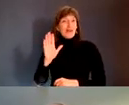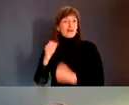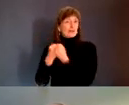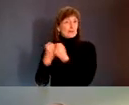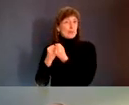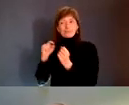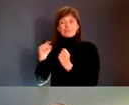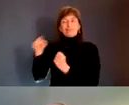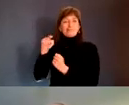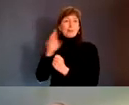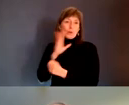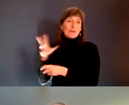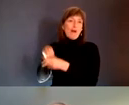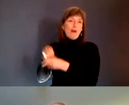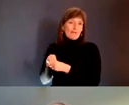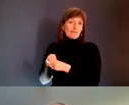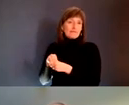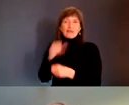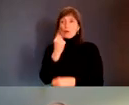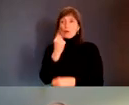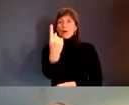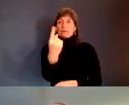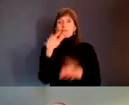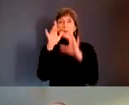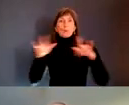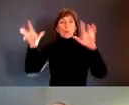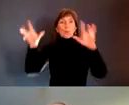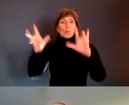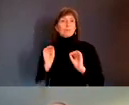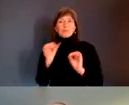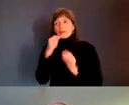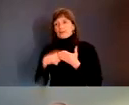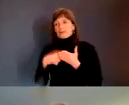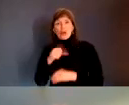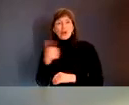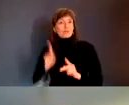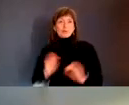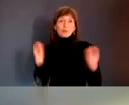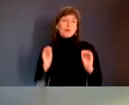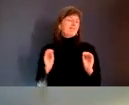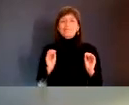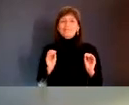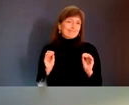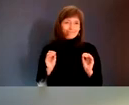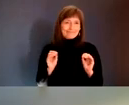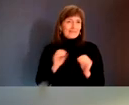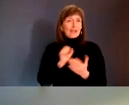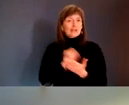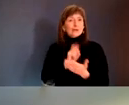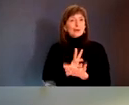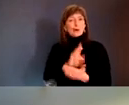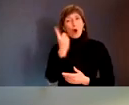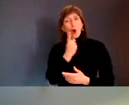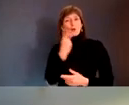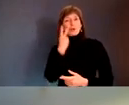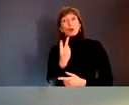can't just look at people in isolation. For the social workers on the call, we always love the concept of person in environment. A person is